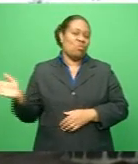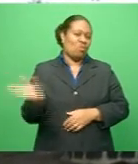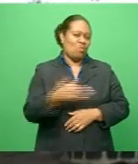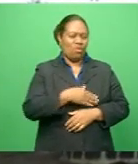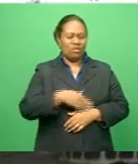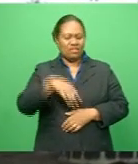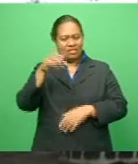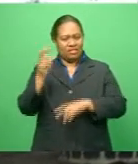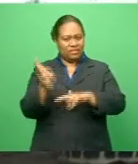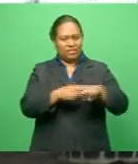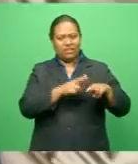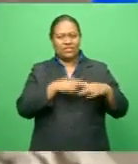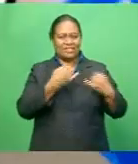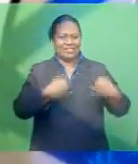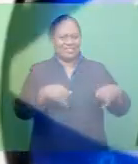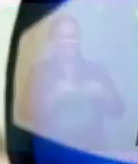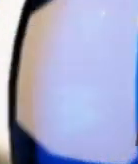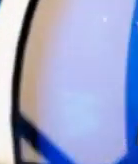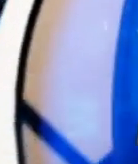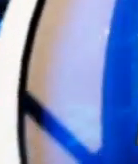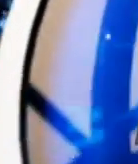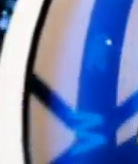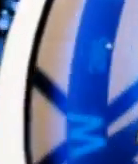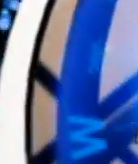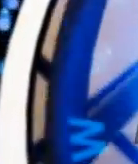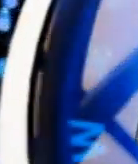Fiji Island group.